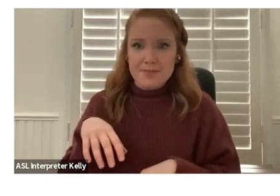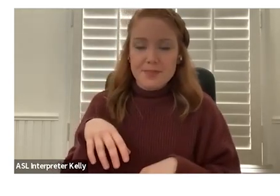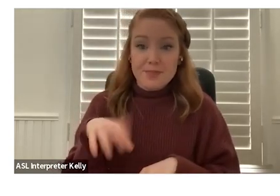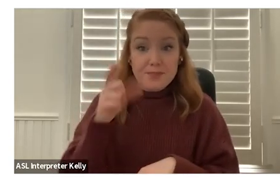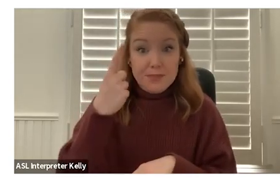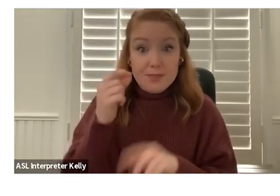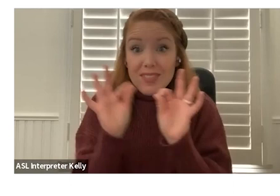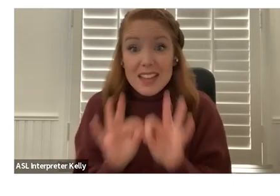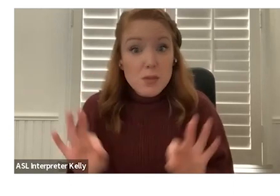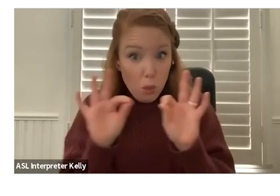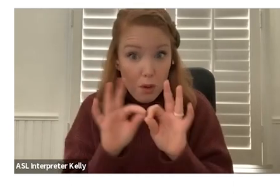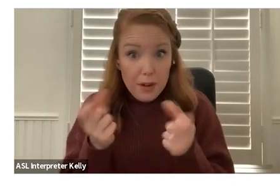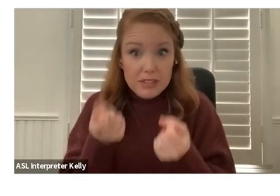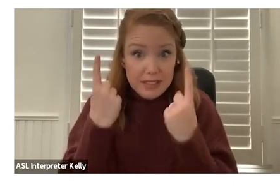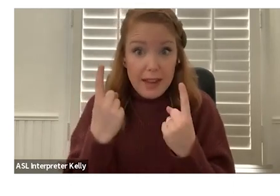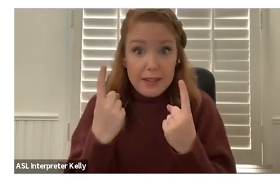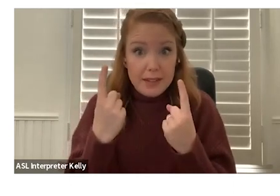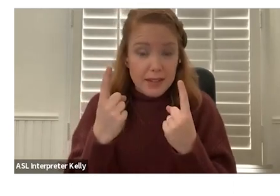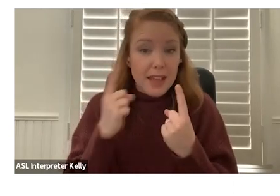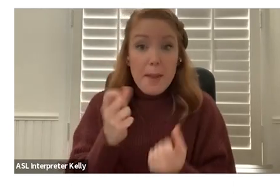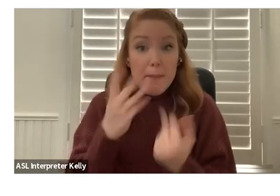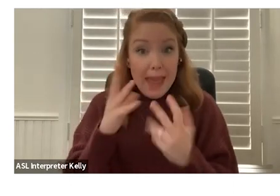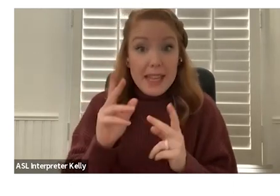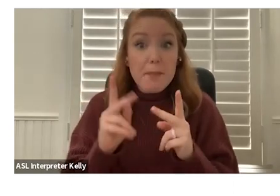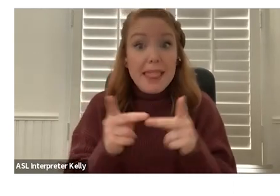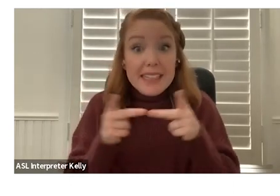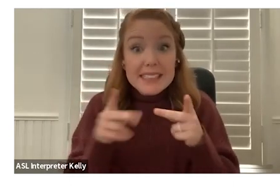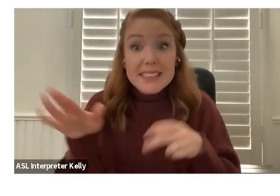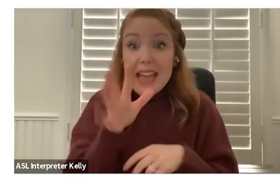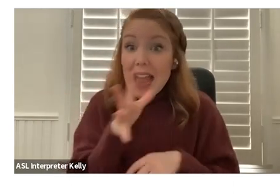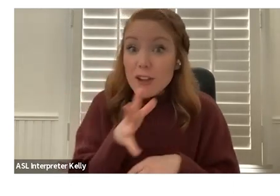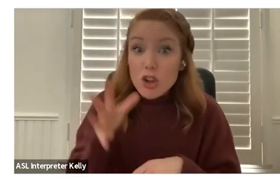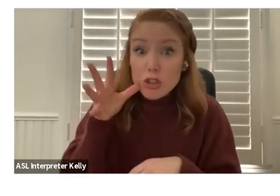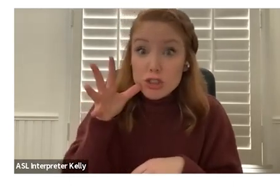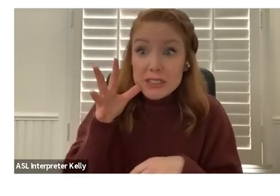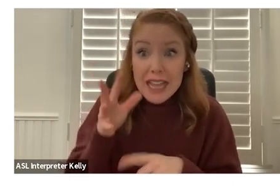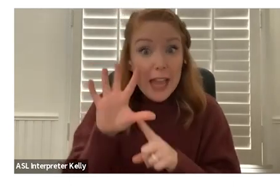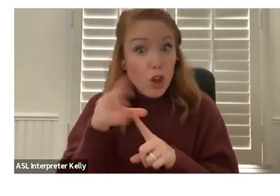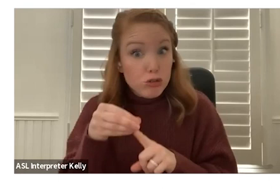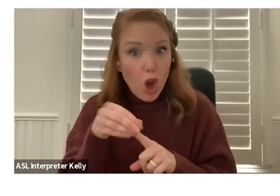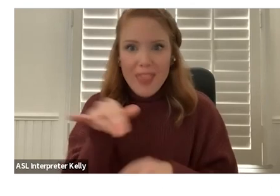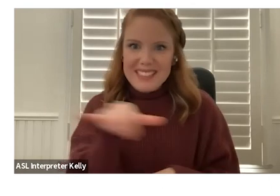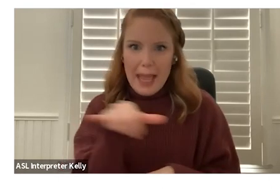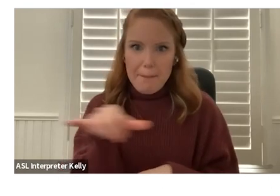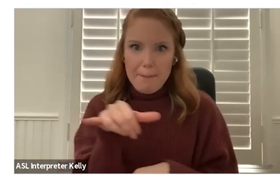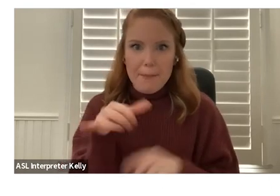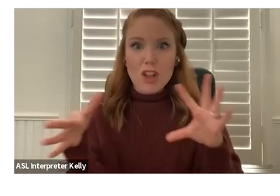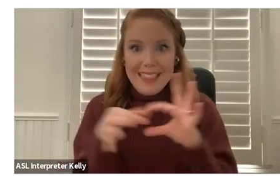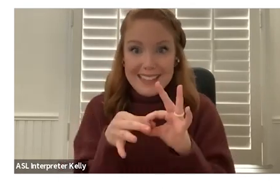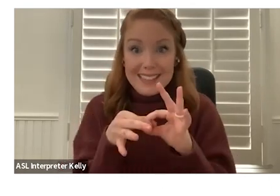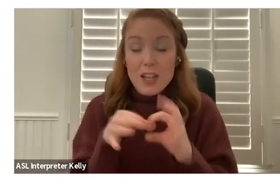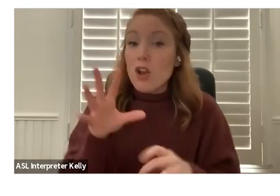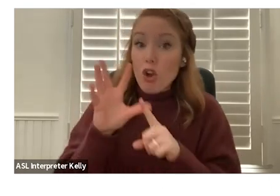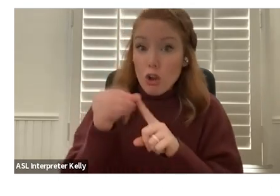down that knowledge from generation to generation. I want to give you the example of Native Americans, for example, used congealed petroleum